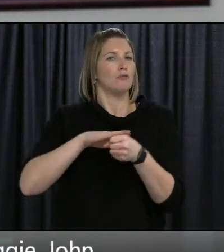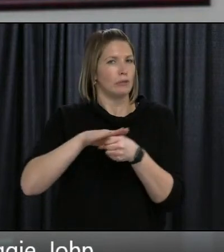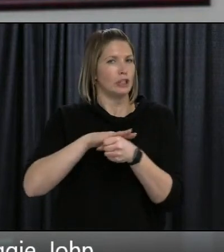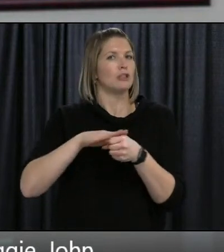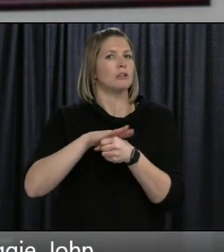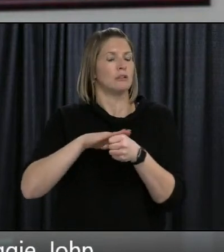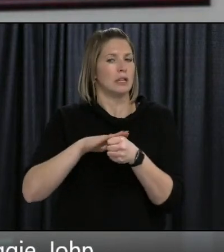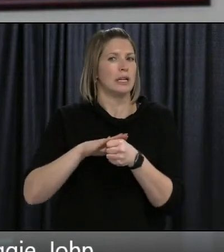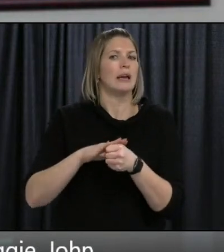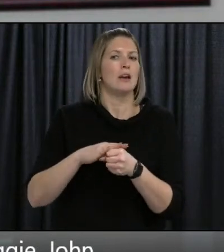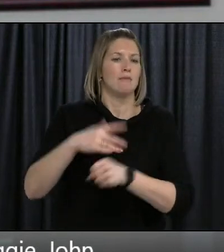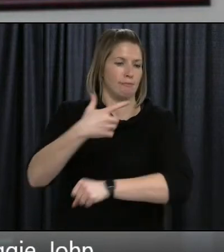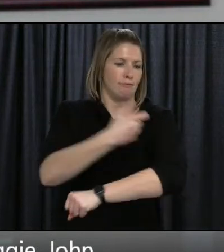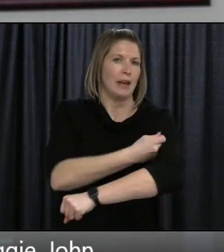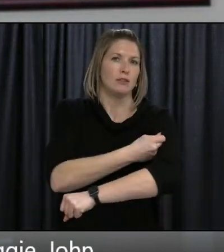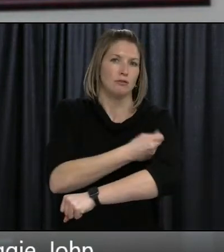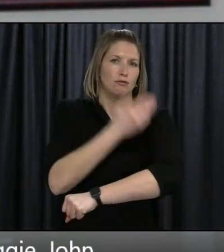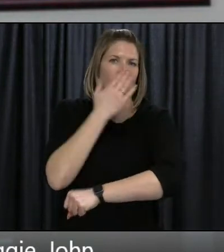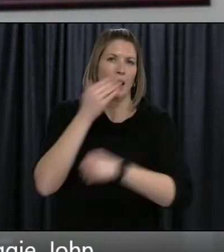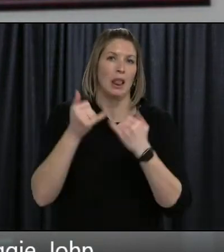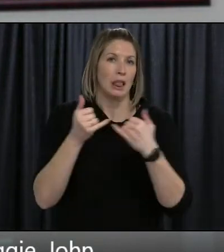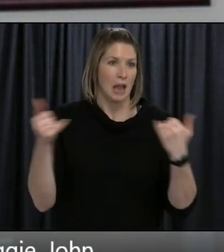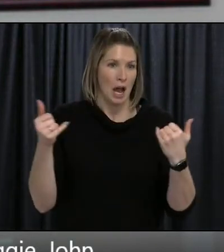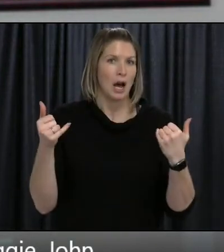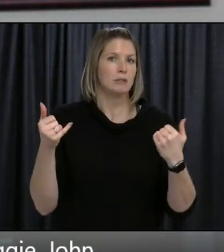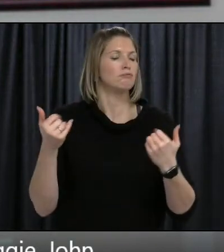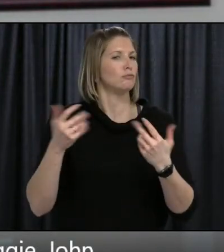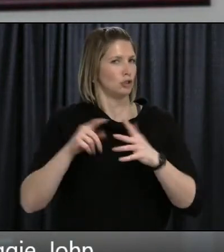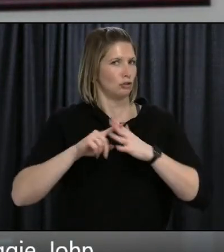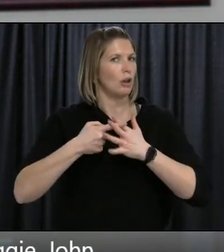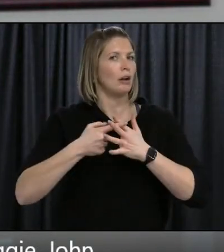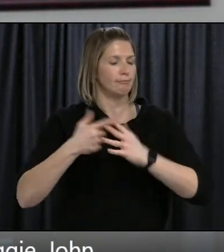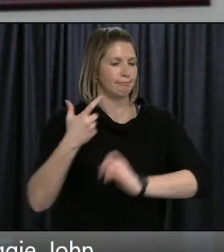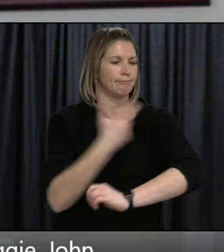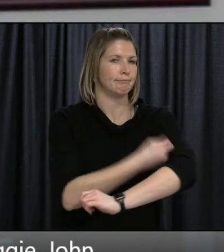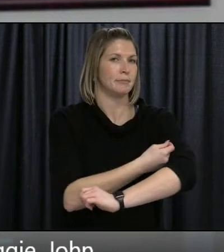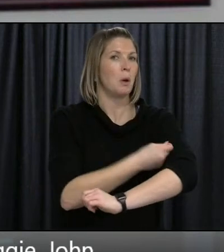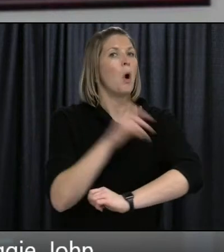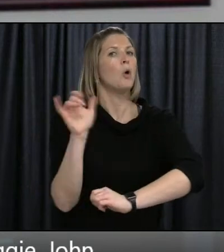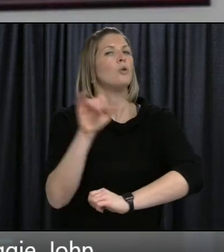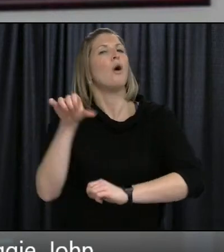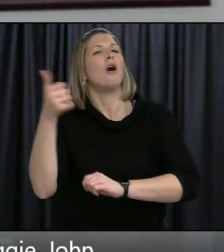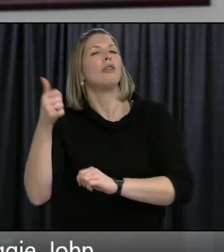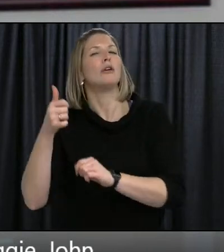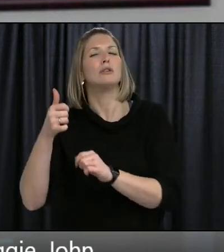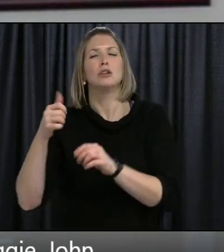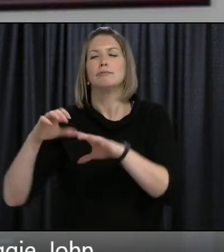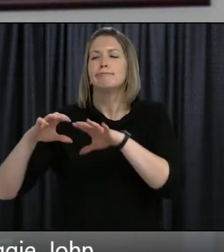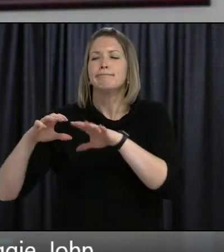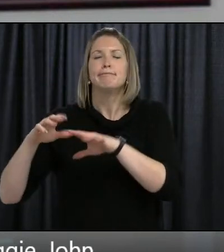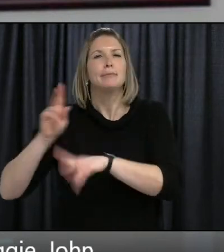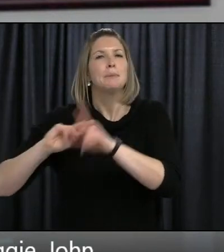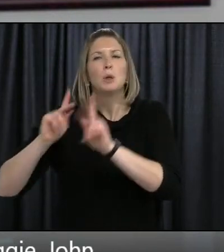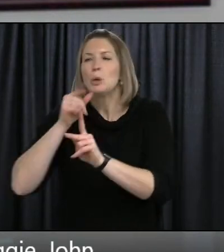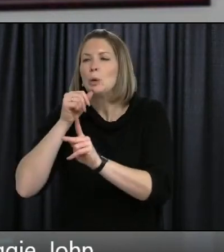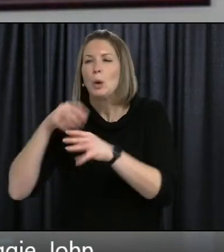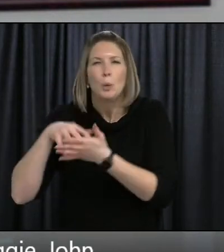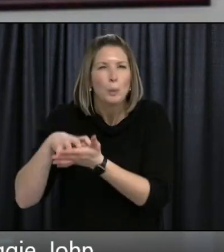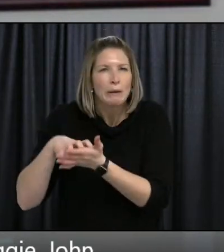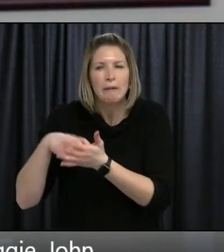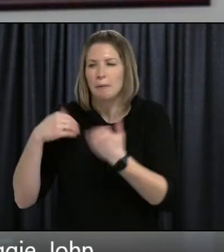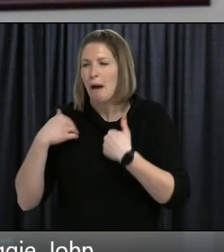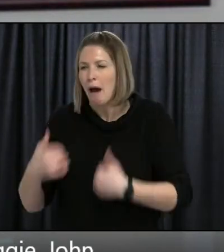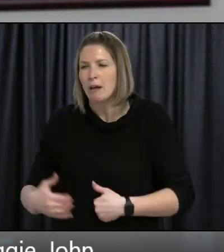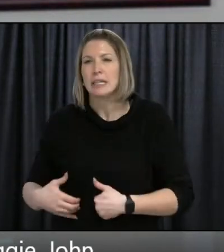as opportunity arose, we've given it to others in vulnerable groups too. As we move out from our